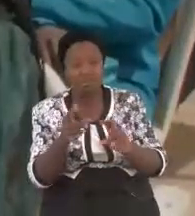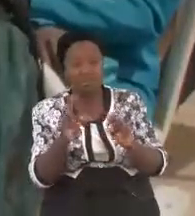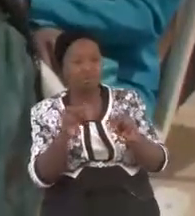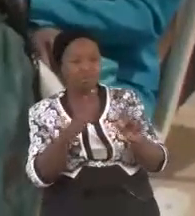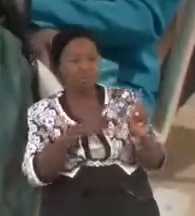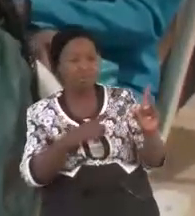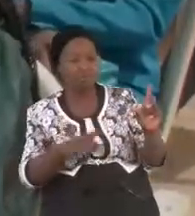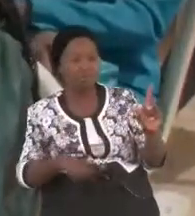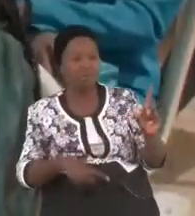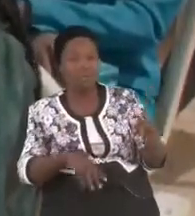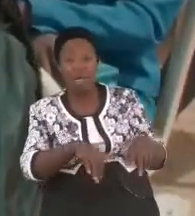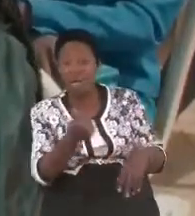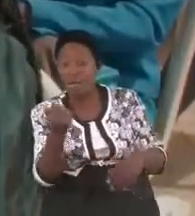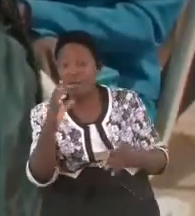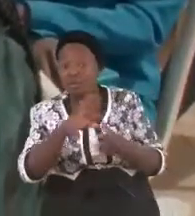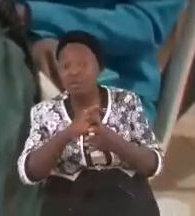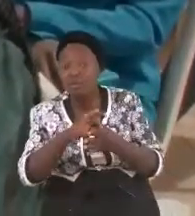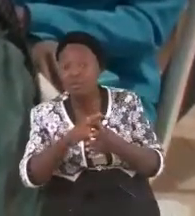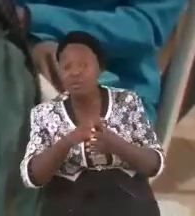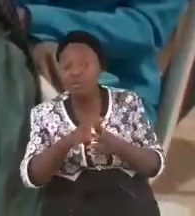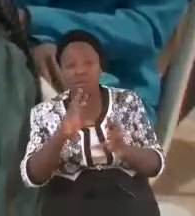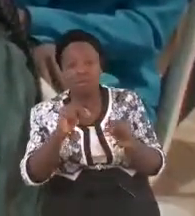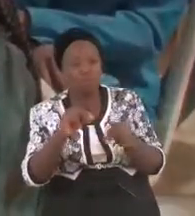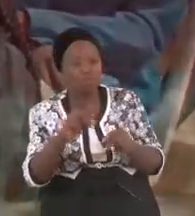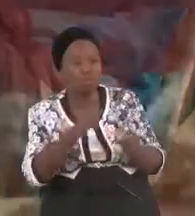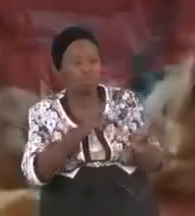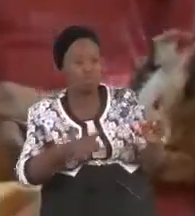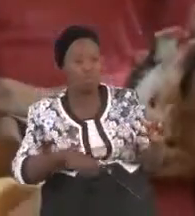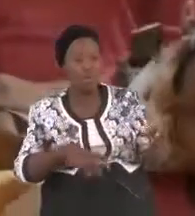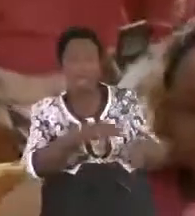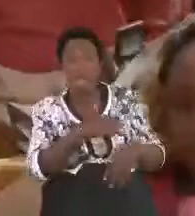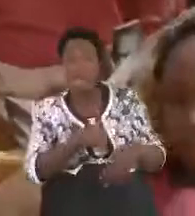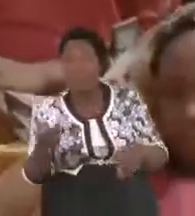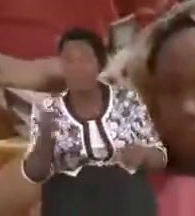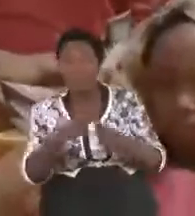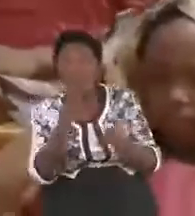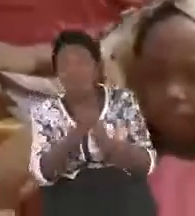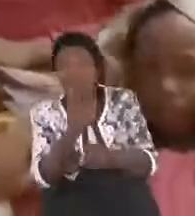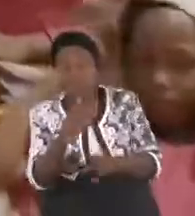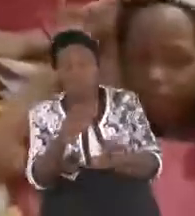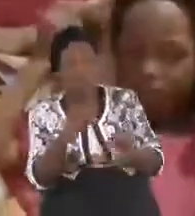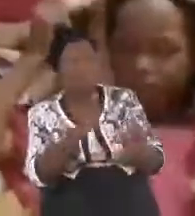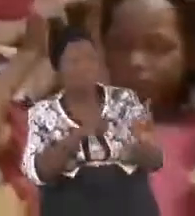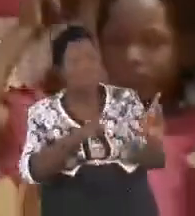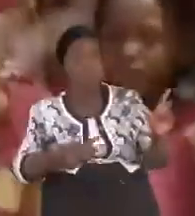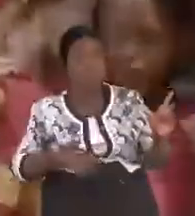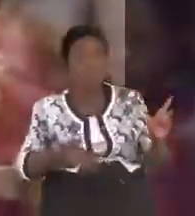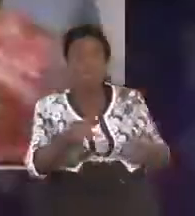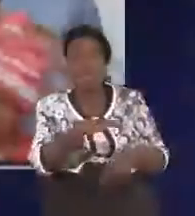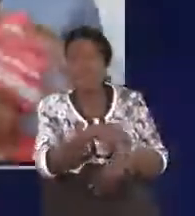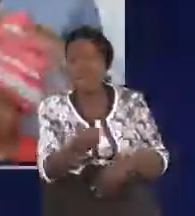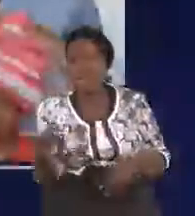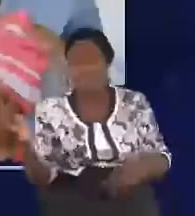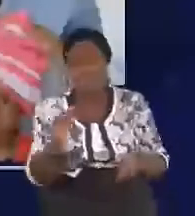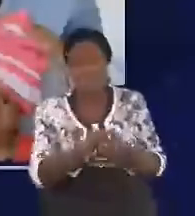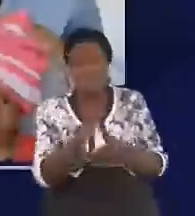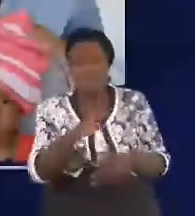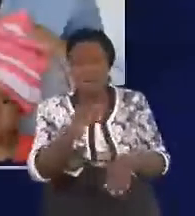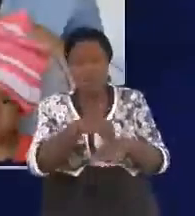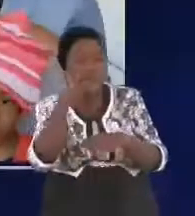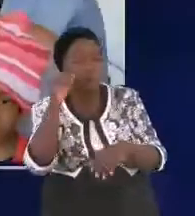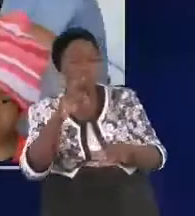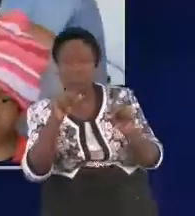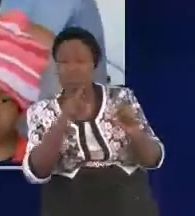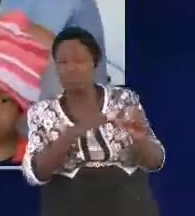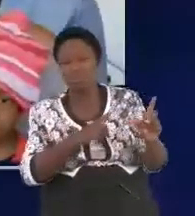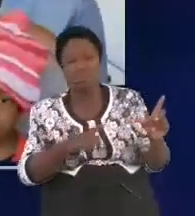Any meat? No, Lord. Any sustenance? No, Lord. Anything at home? No, Lord. All right,